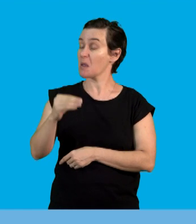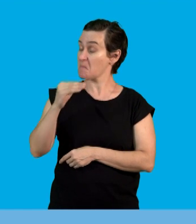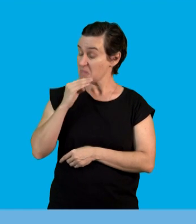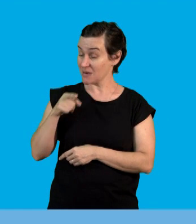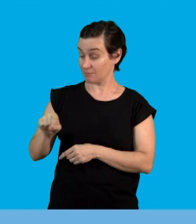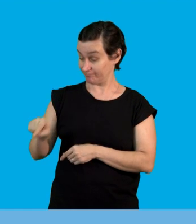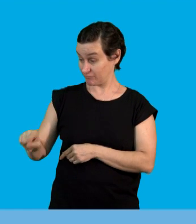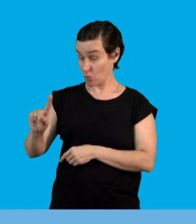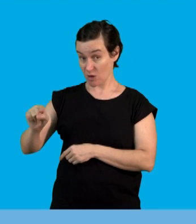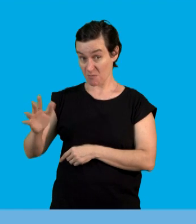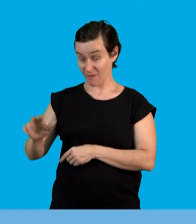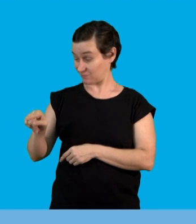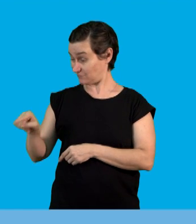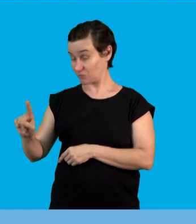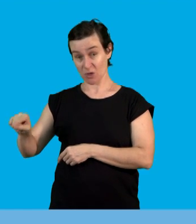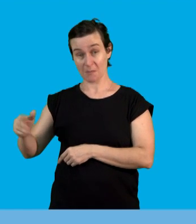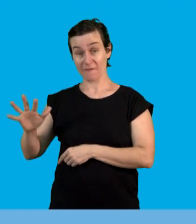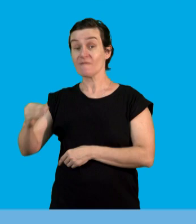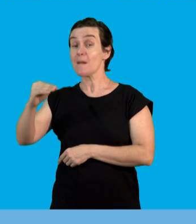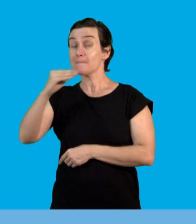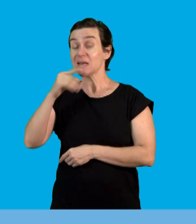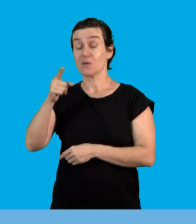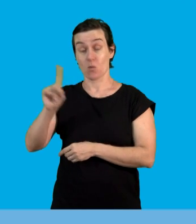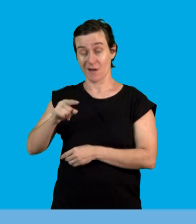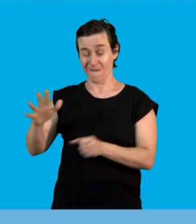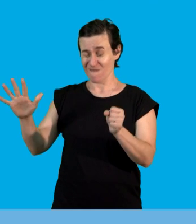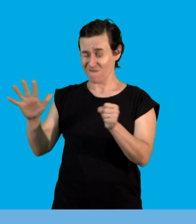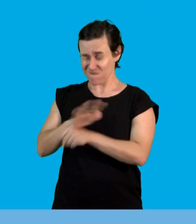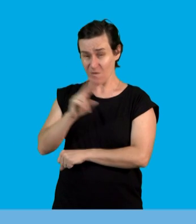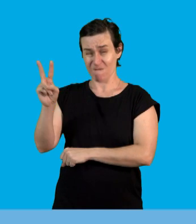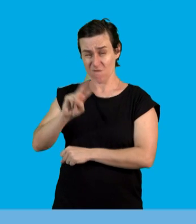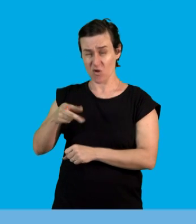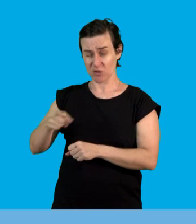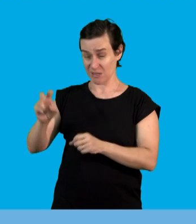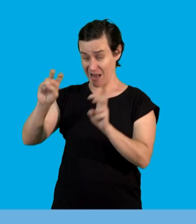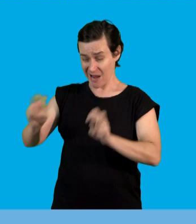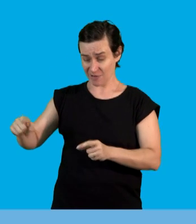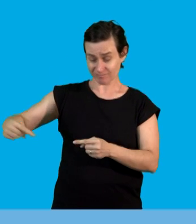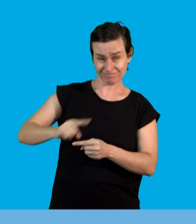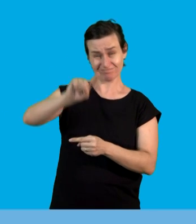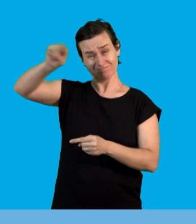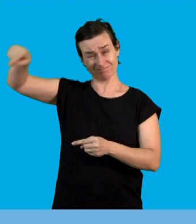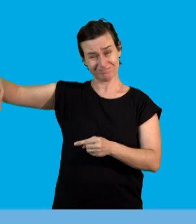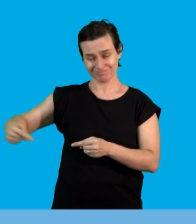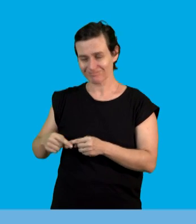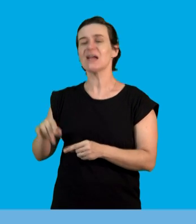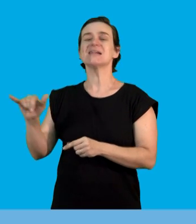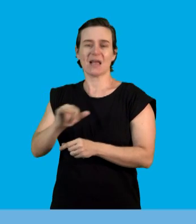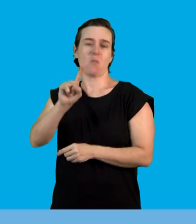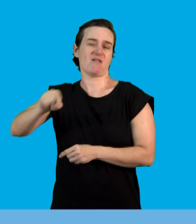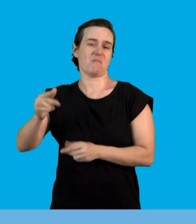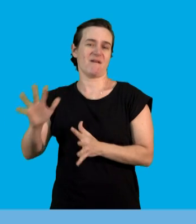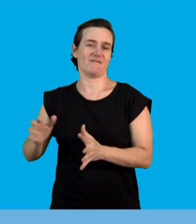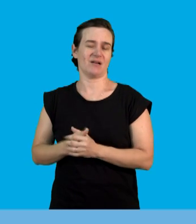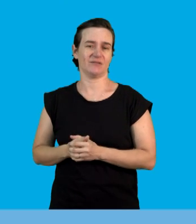even the total circuit, it will have the voltage of 1,5, because the statement says the total voltage, which is the potential